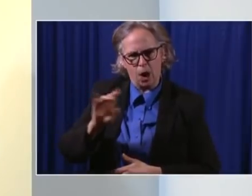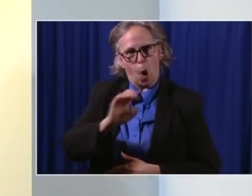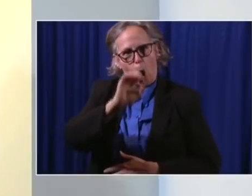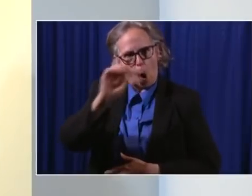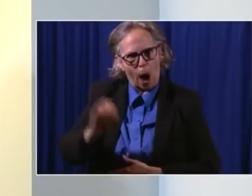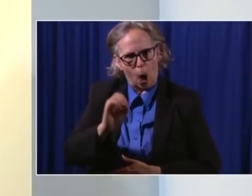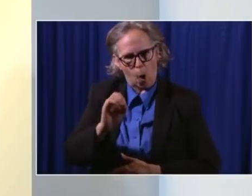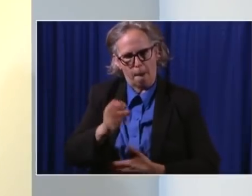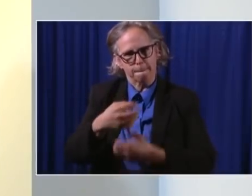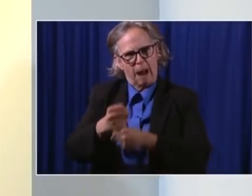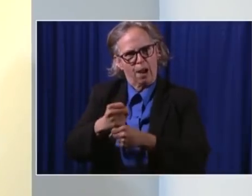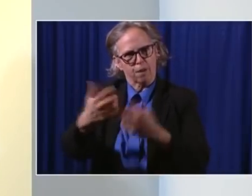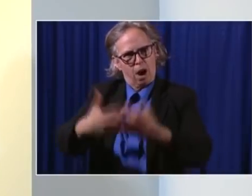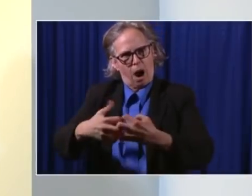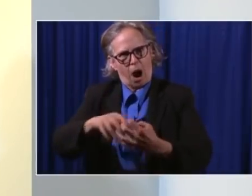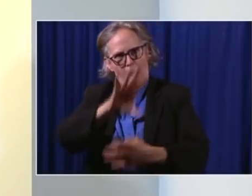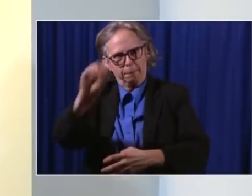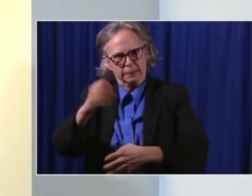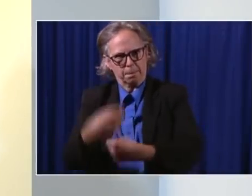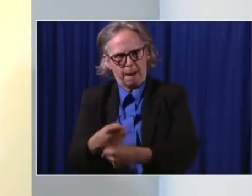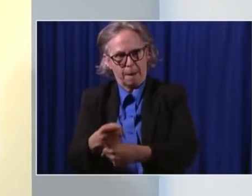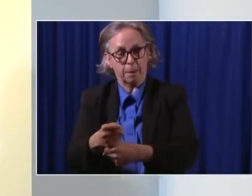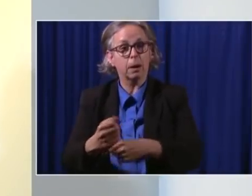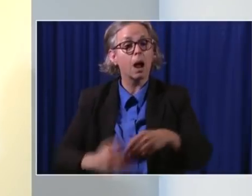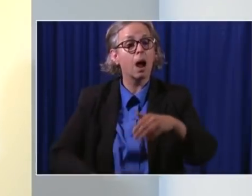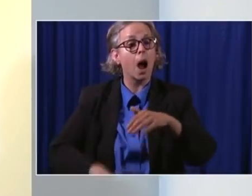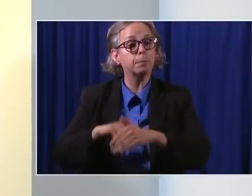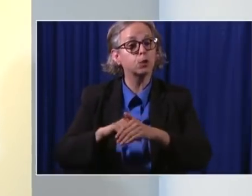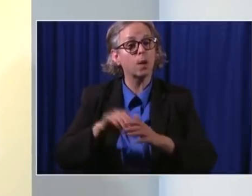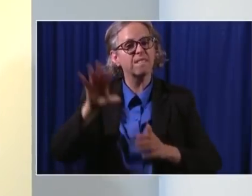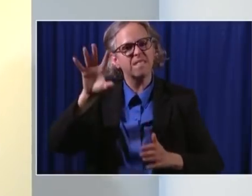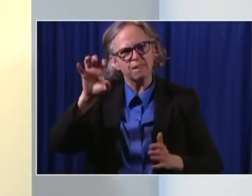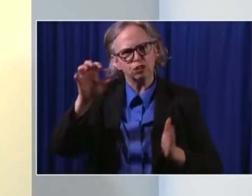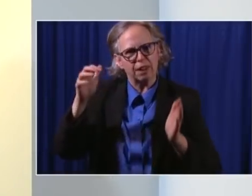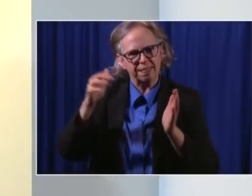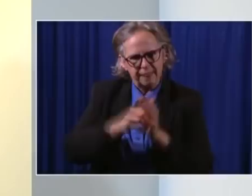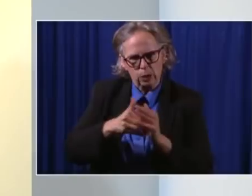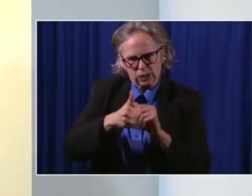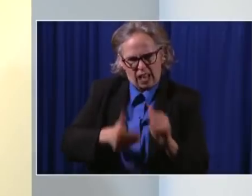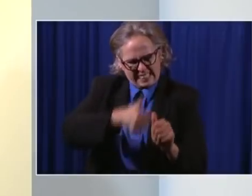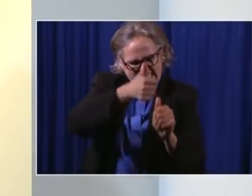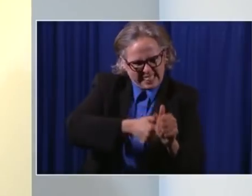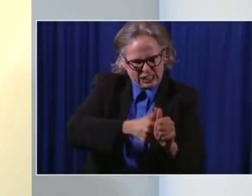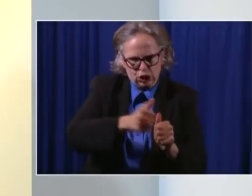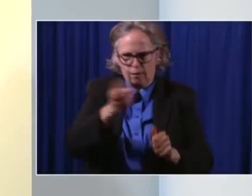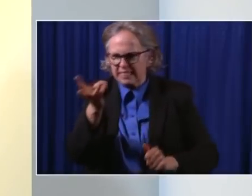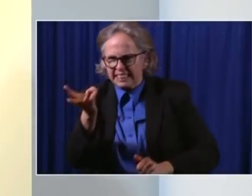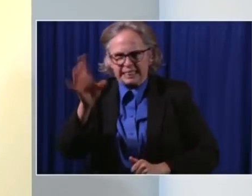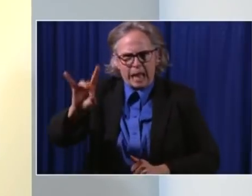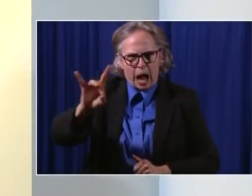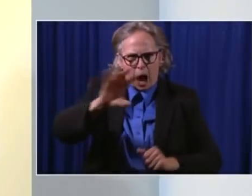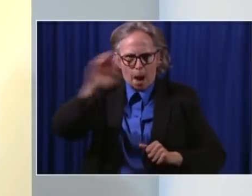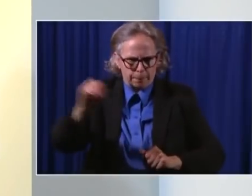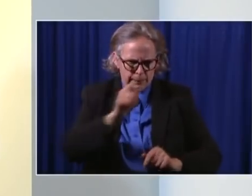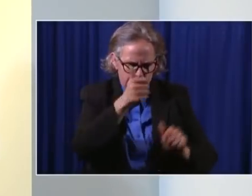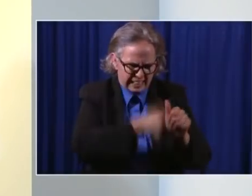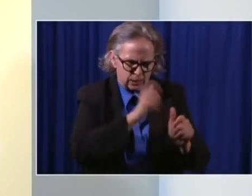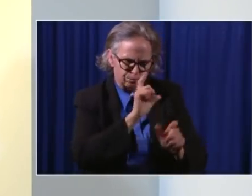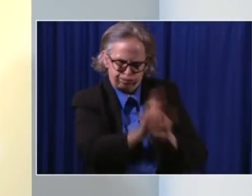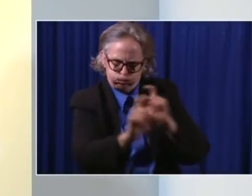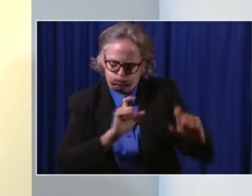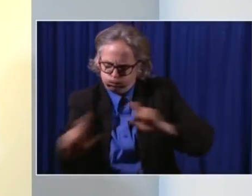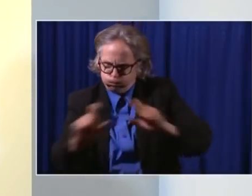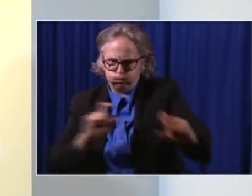these grants up to $500,000. Not all of them are $500,000, obviously, but up to $500,000